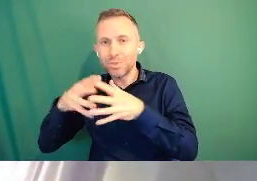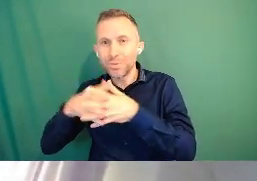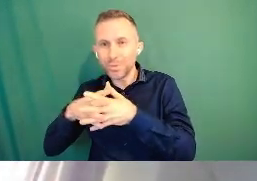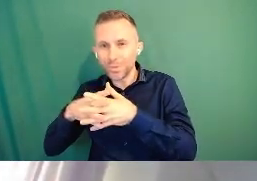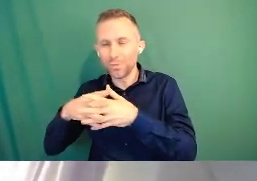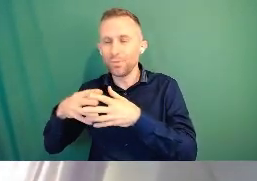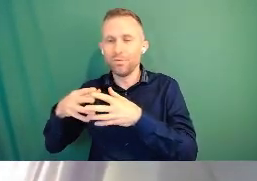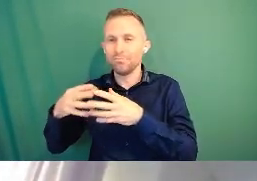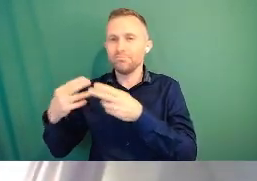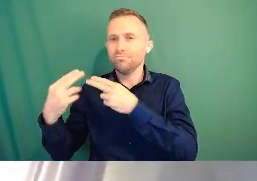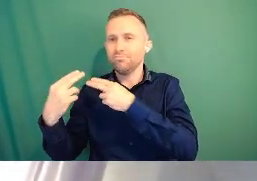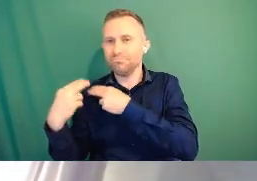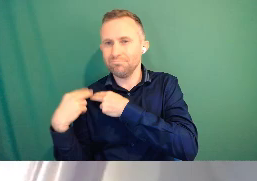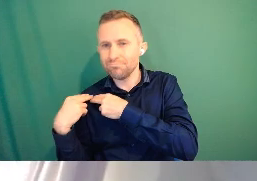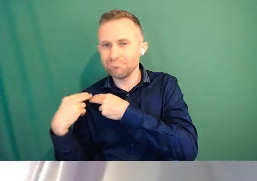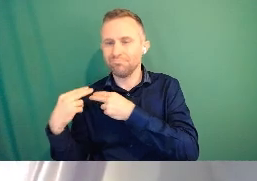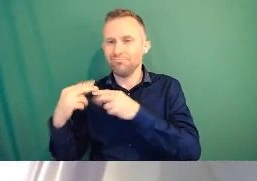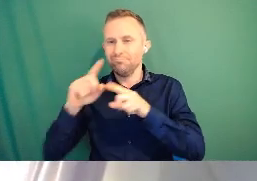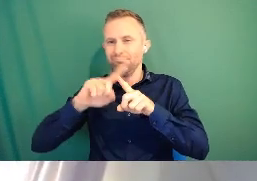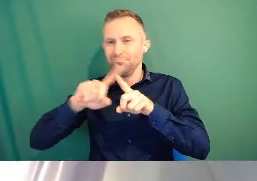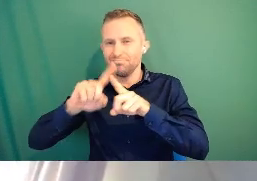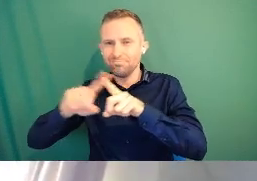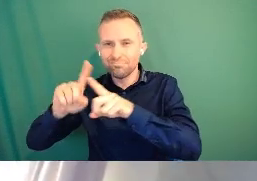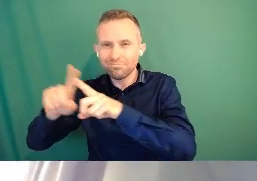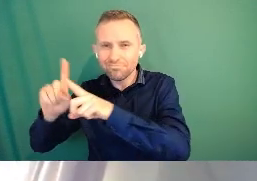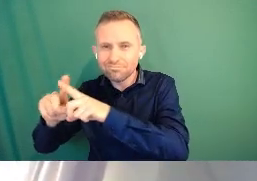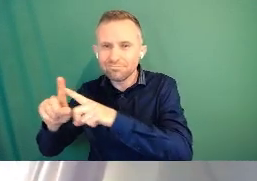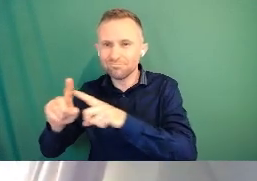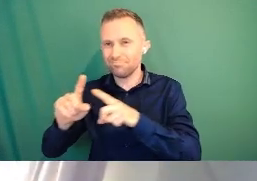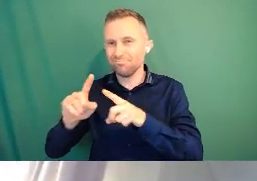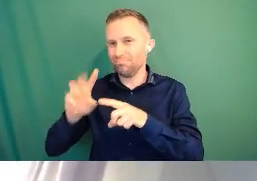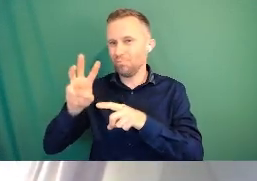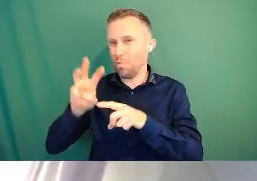monuments from castles to abbeys to